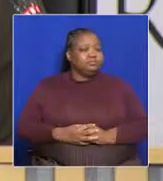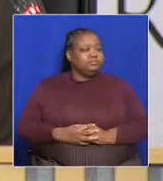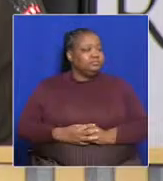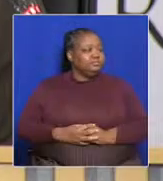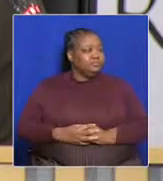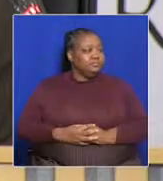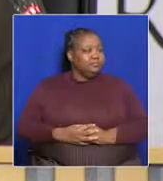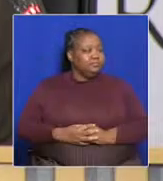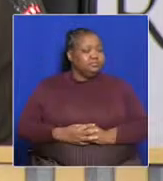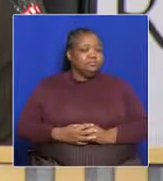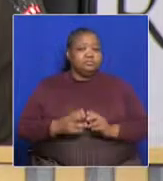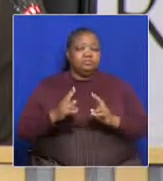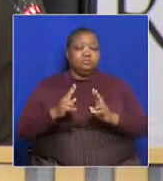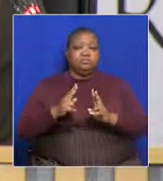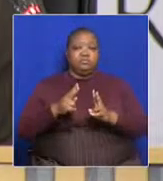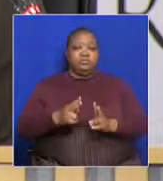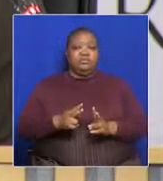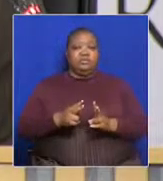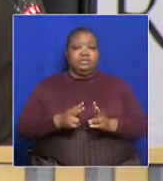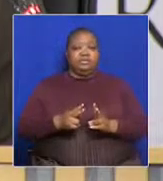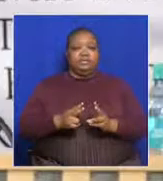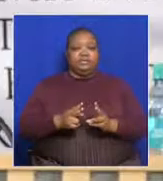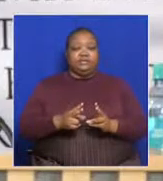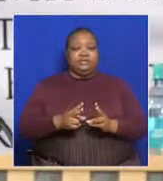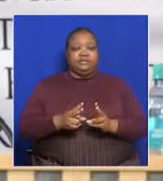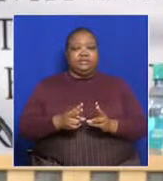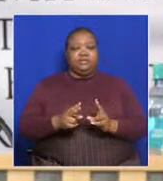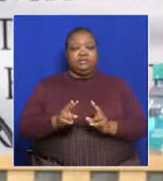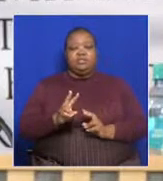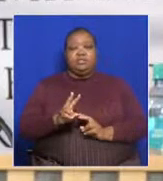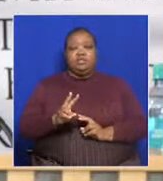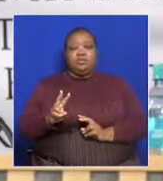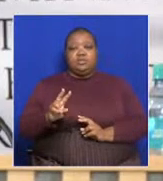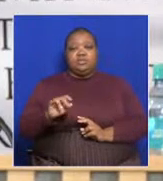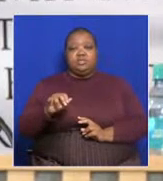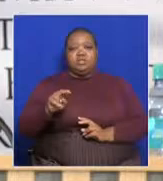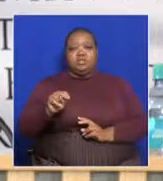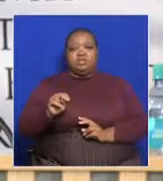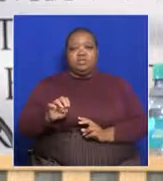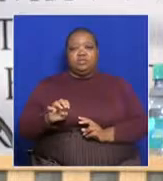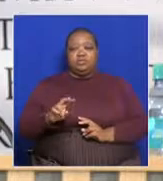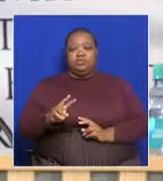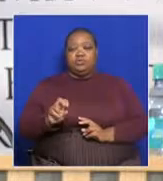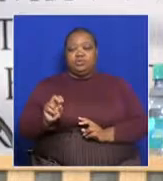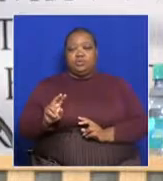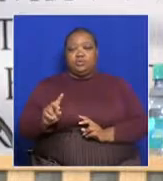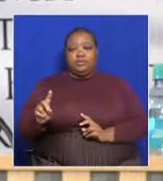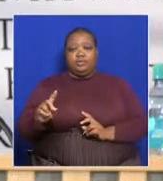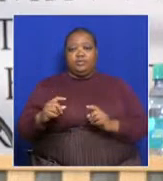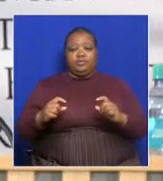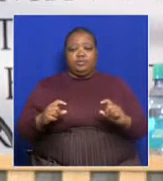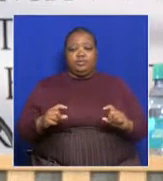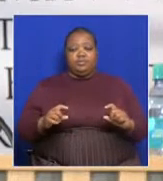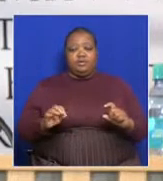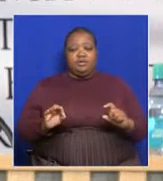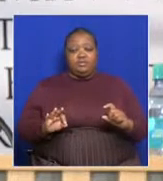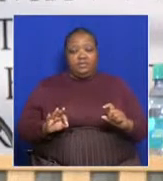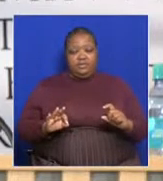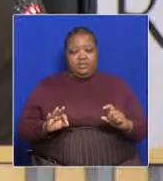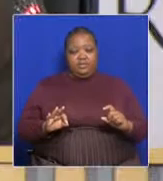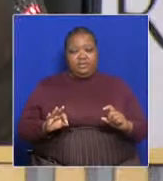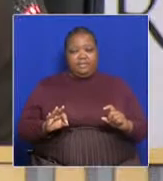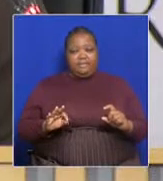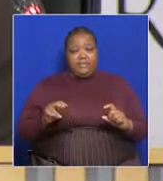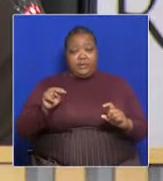visit on the 22nd of June 2021. And that's at paragraph 3. You see that?